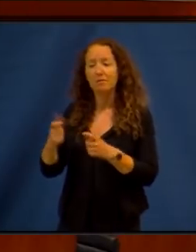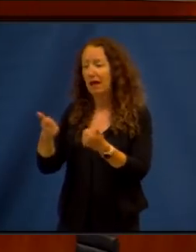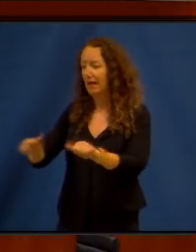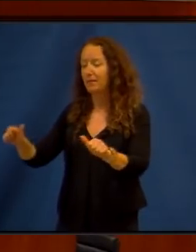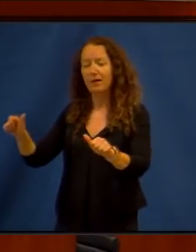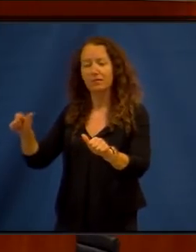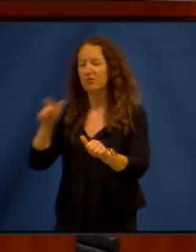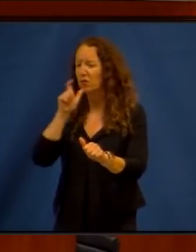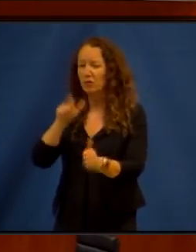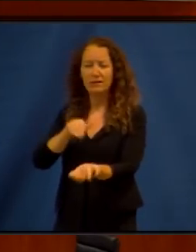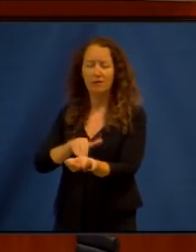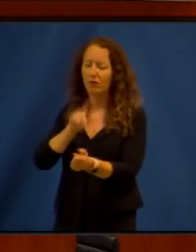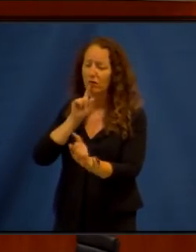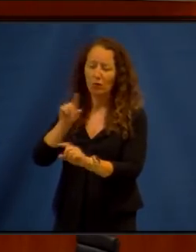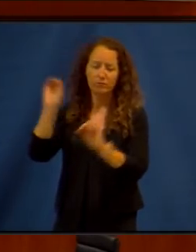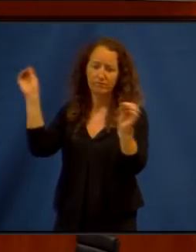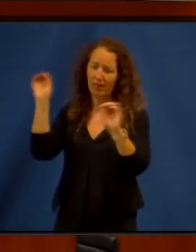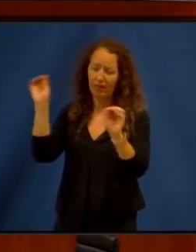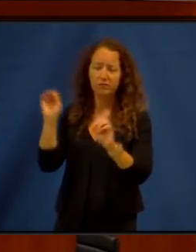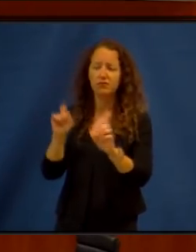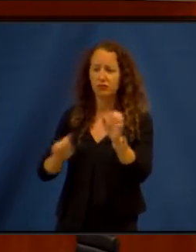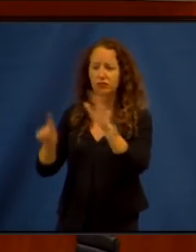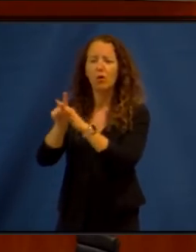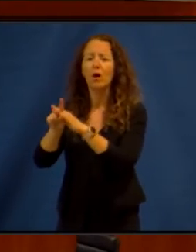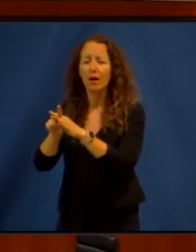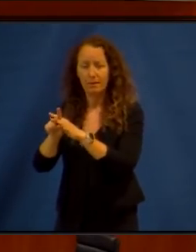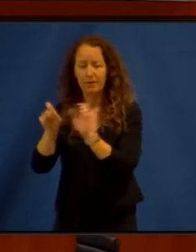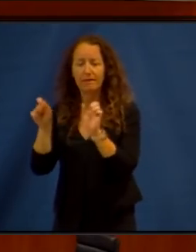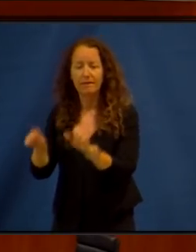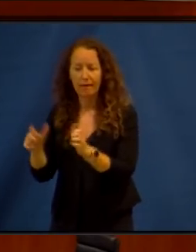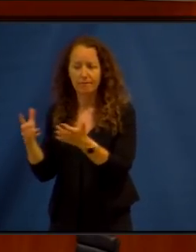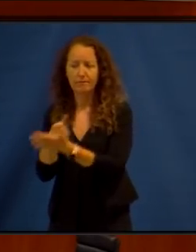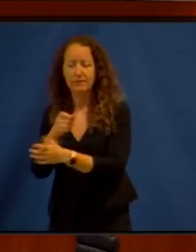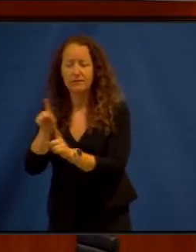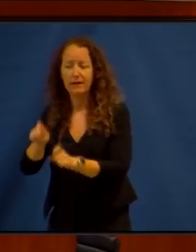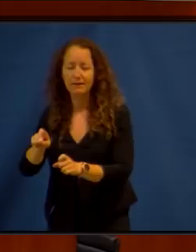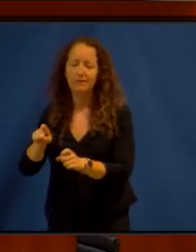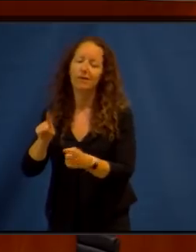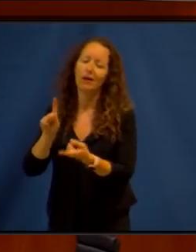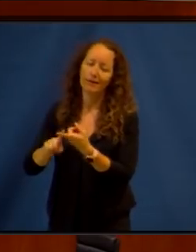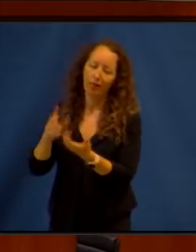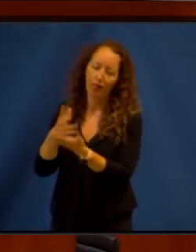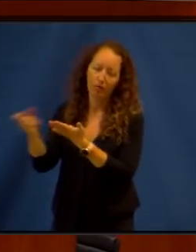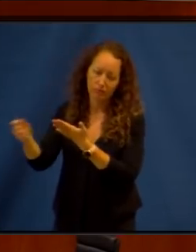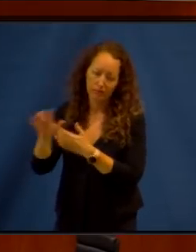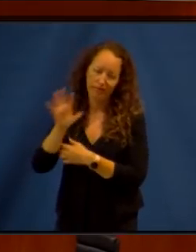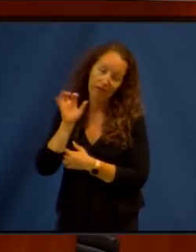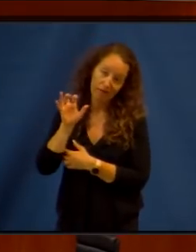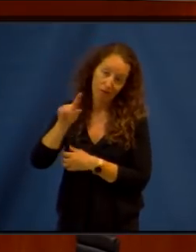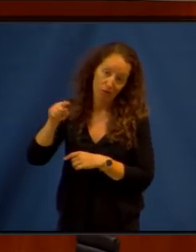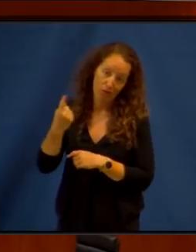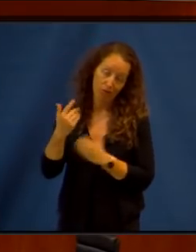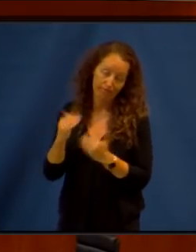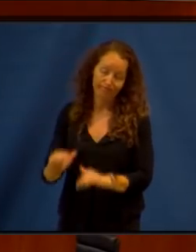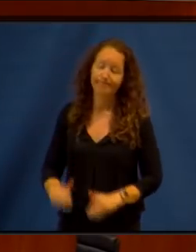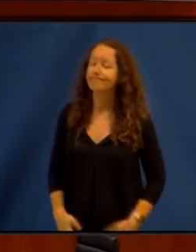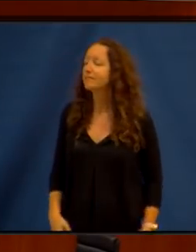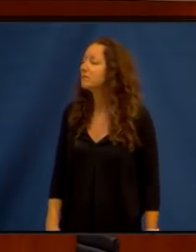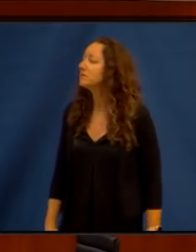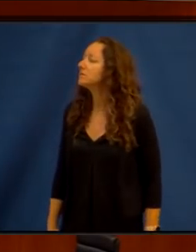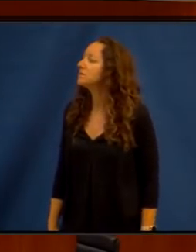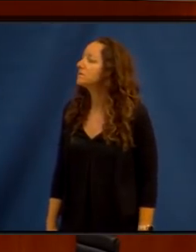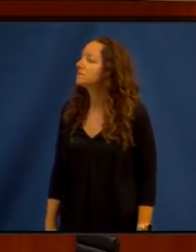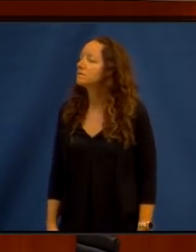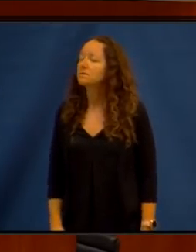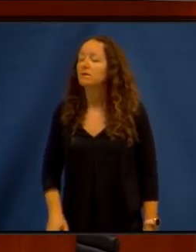Okay, I have a question later, but right. Not related to this one. Thank you. All right, Mark. Thank you. All right, we'd like to, we have others I know on the line too